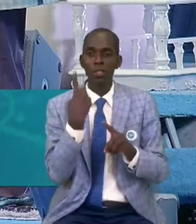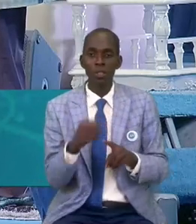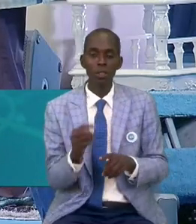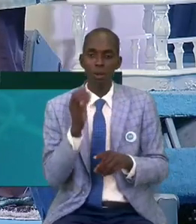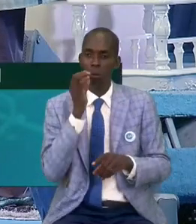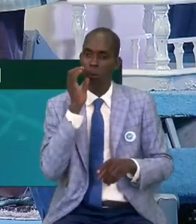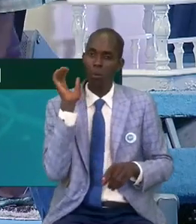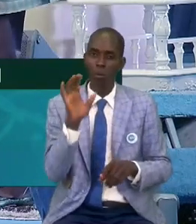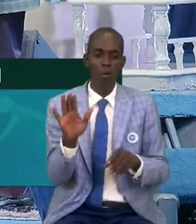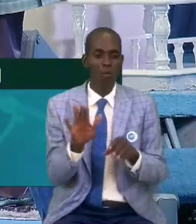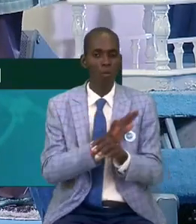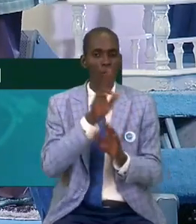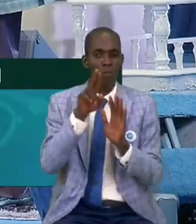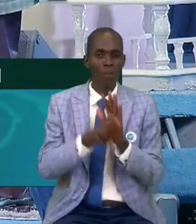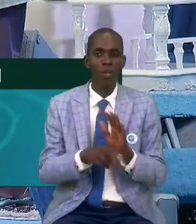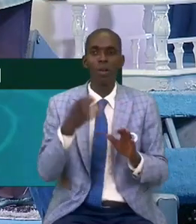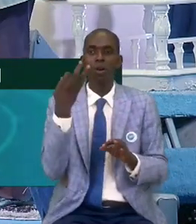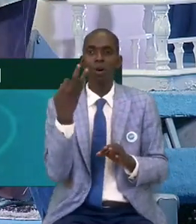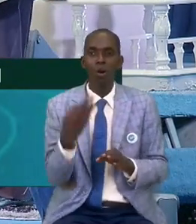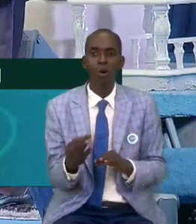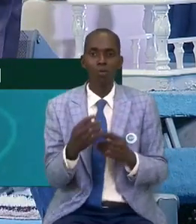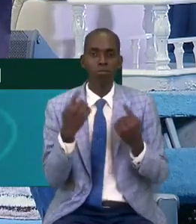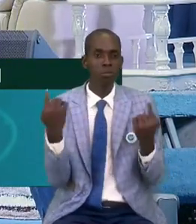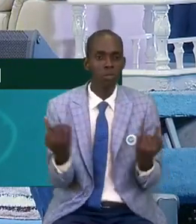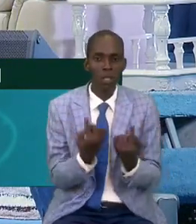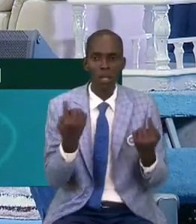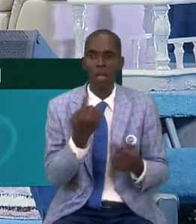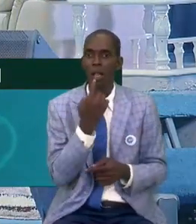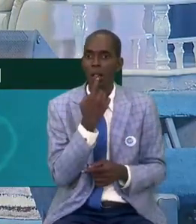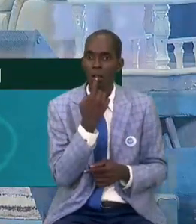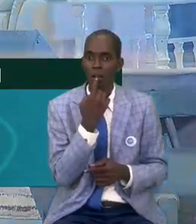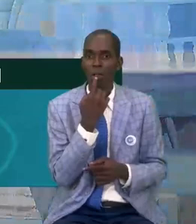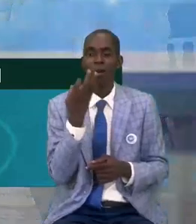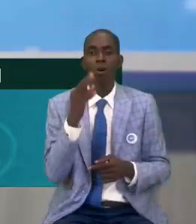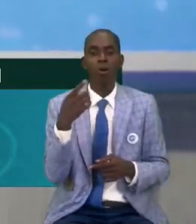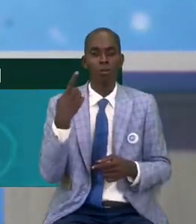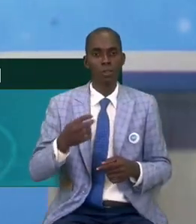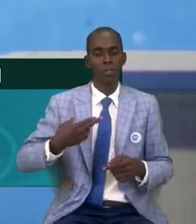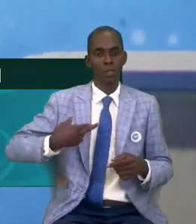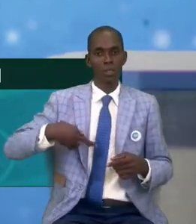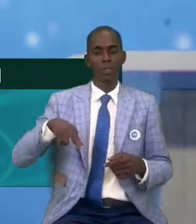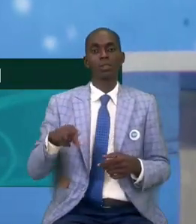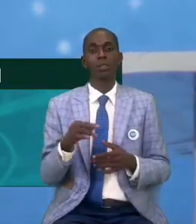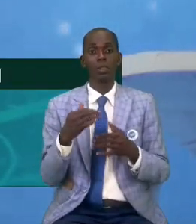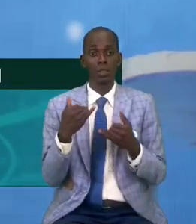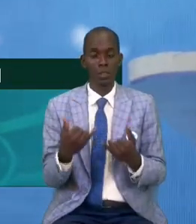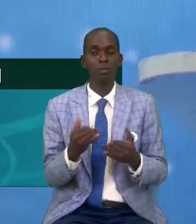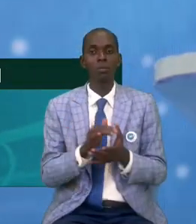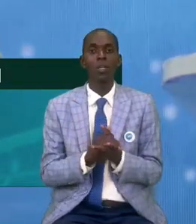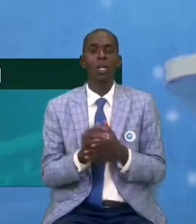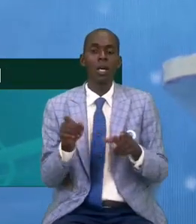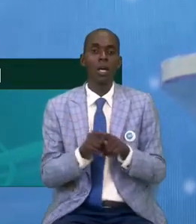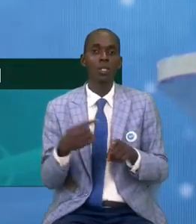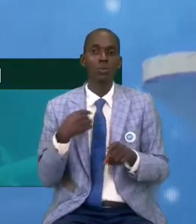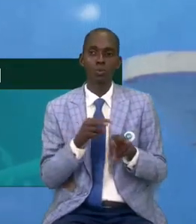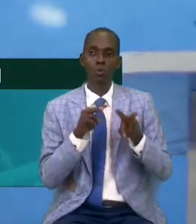tongues of the religious. Now, as we look at ourselves, we have to accept the fact.